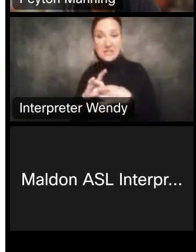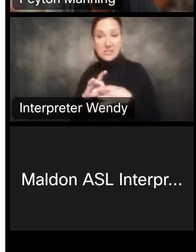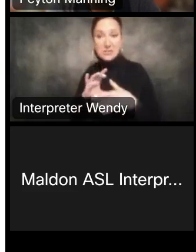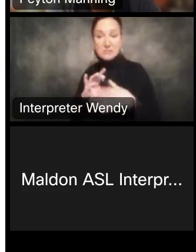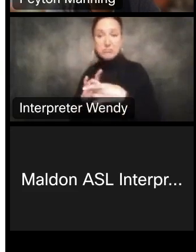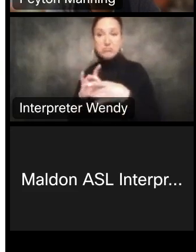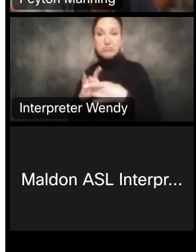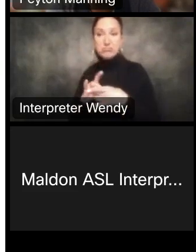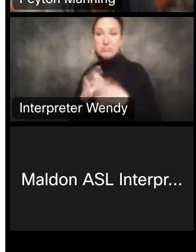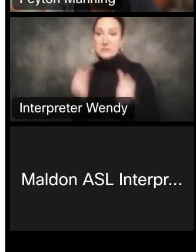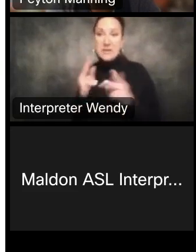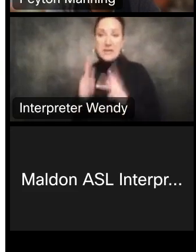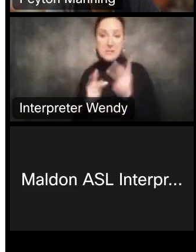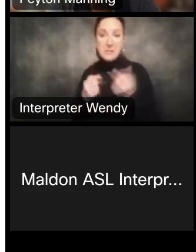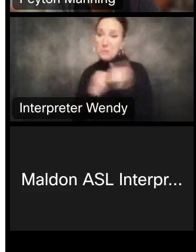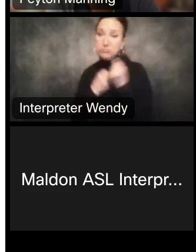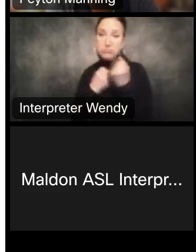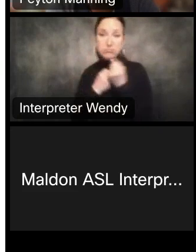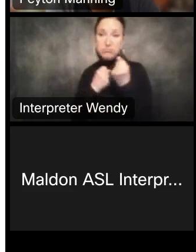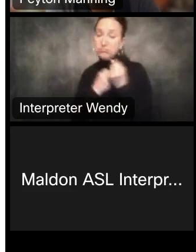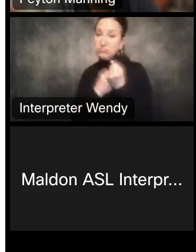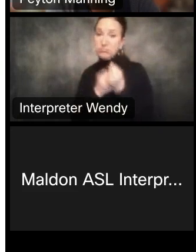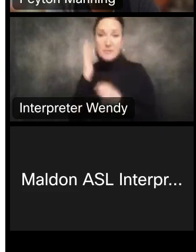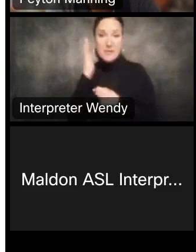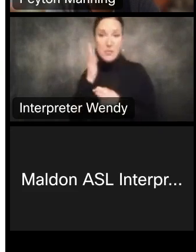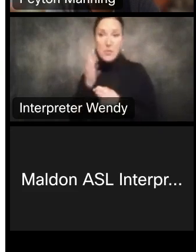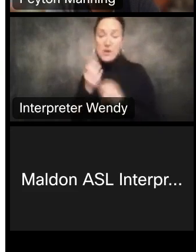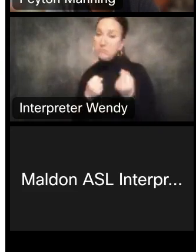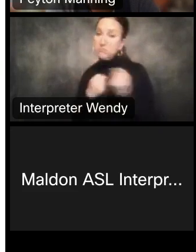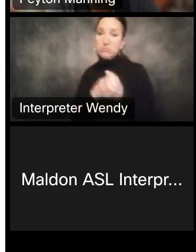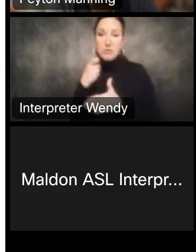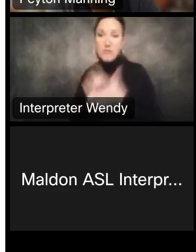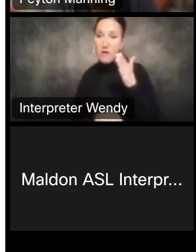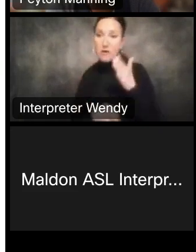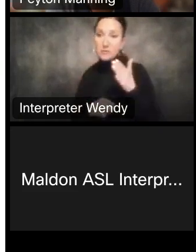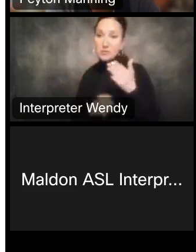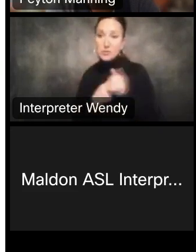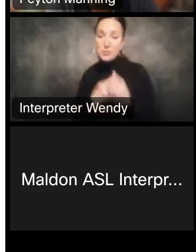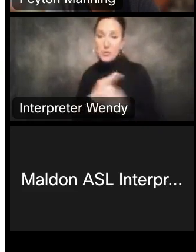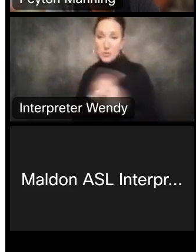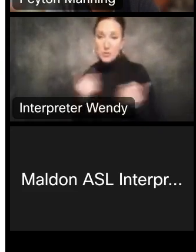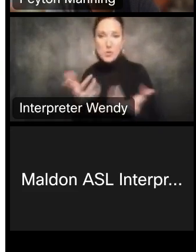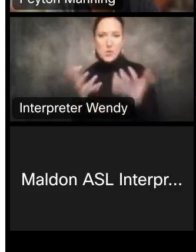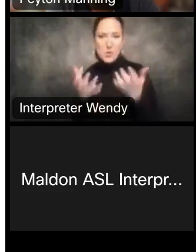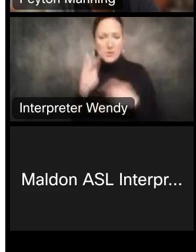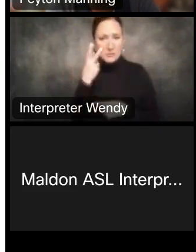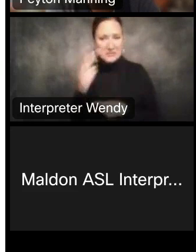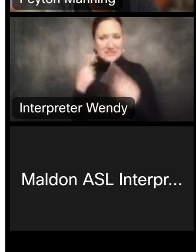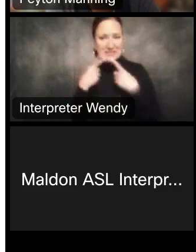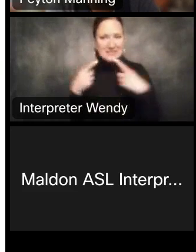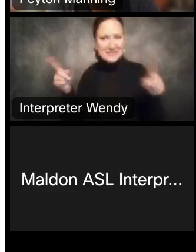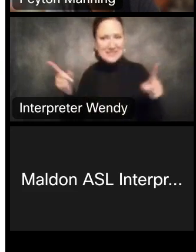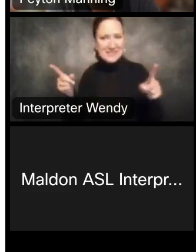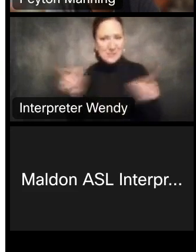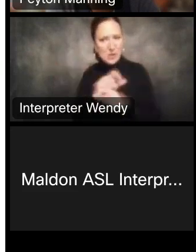of champions on this call that are going to fight for whatever the dollar cost of it is. We want to see this succeed. I know you want to see it